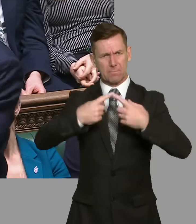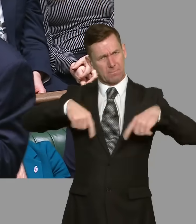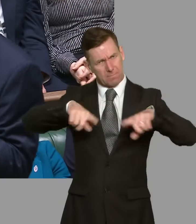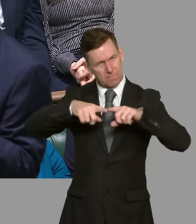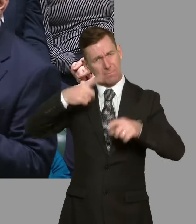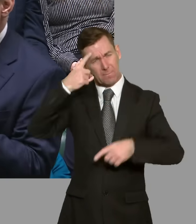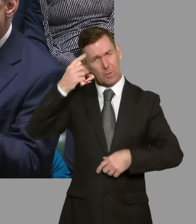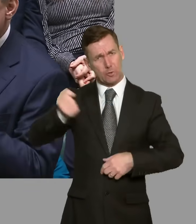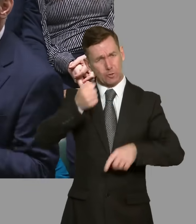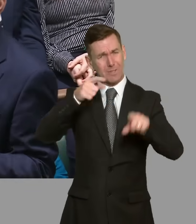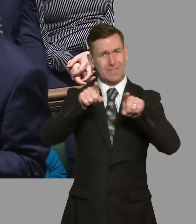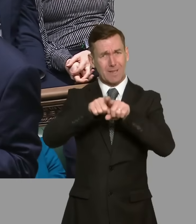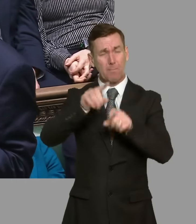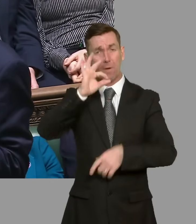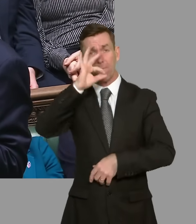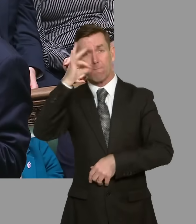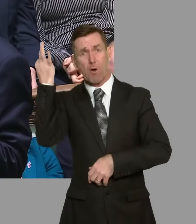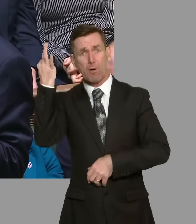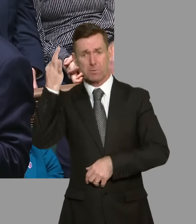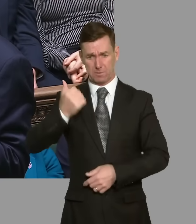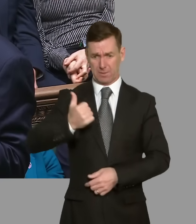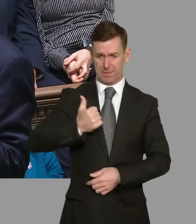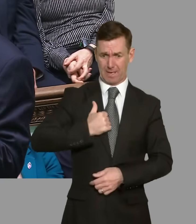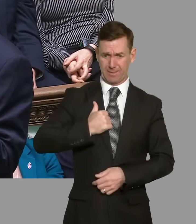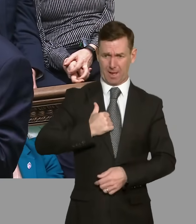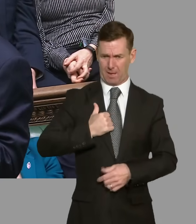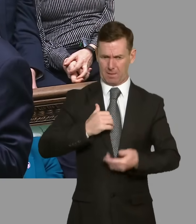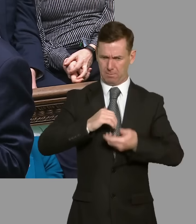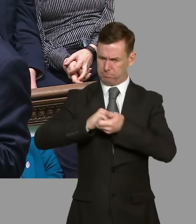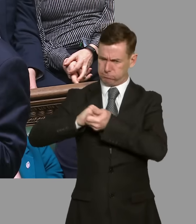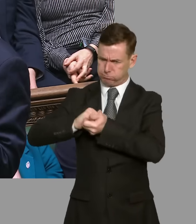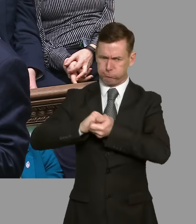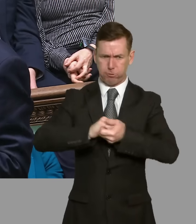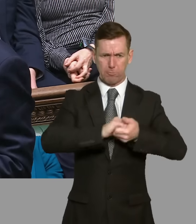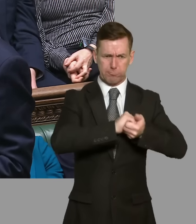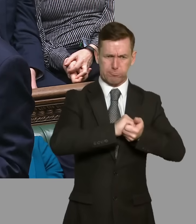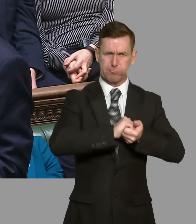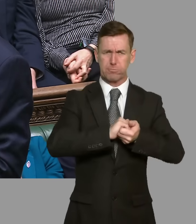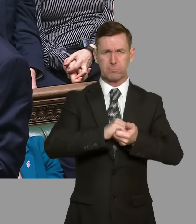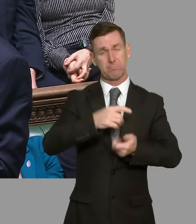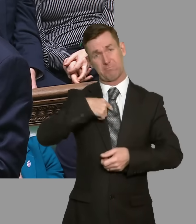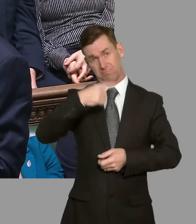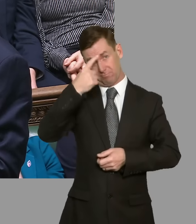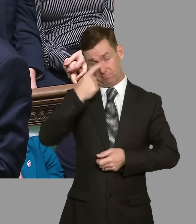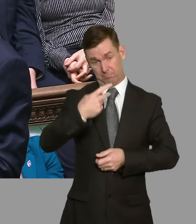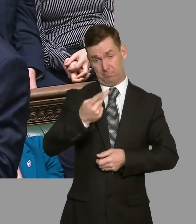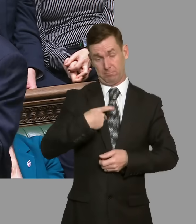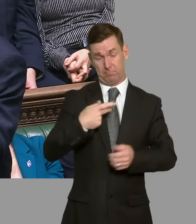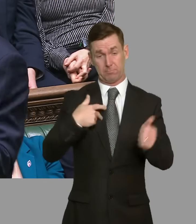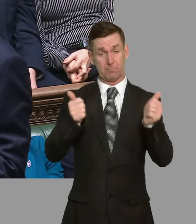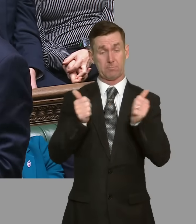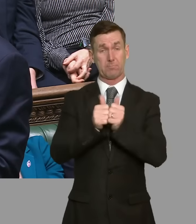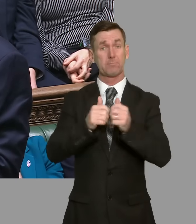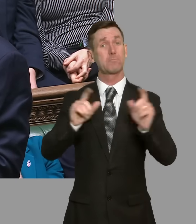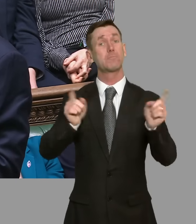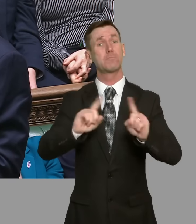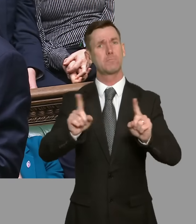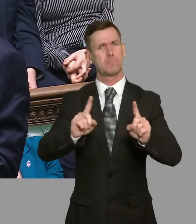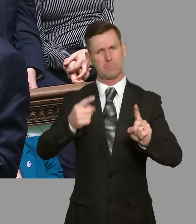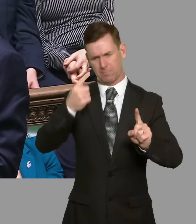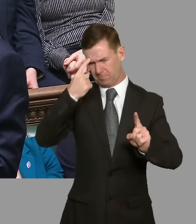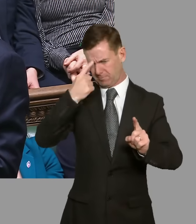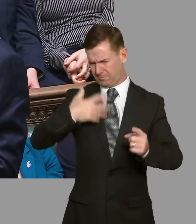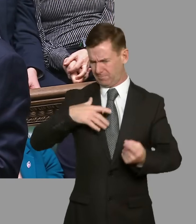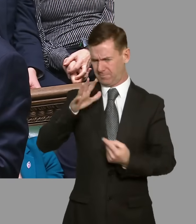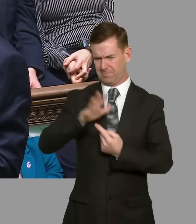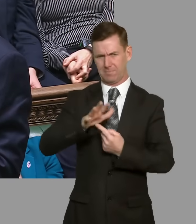But here's one thing that we can agree on, Mr. Speaker, that the UK strengthens our defensive capabilities, like the Prime Minister said earlier.